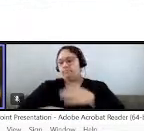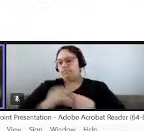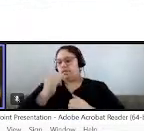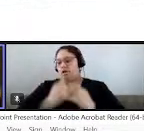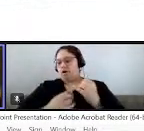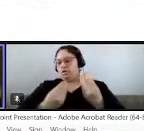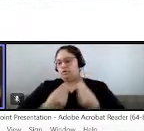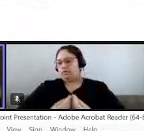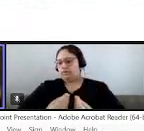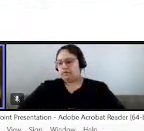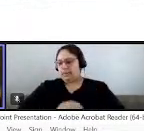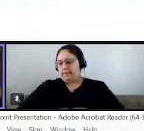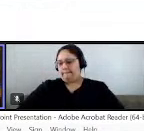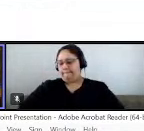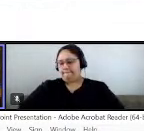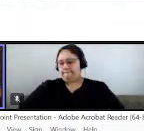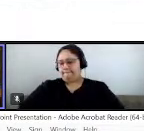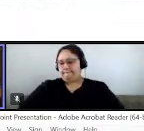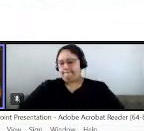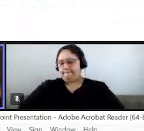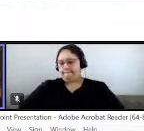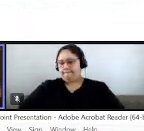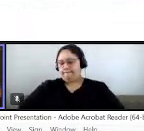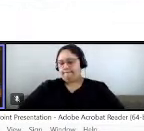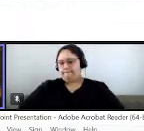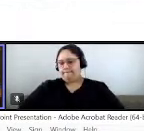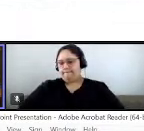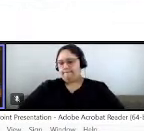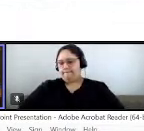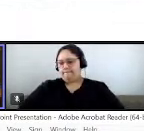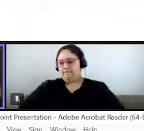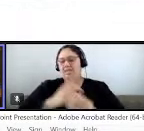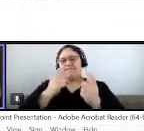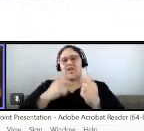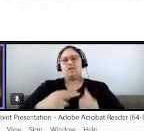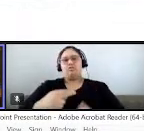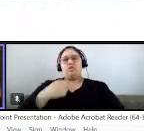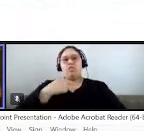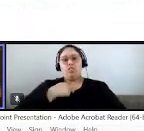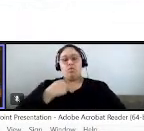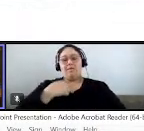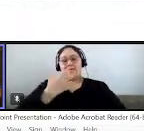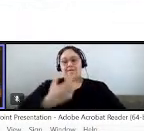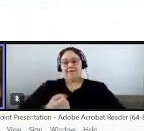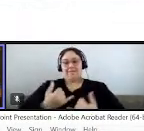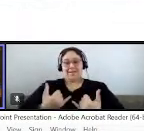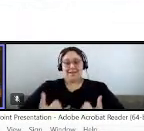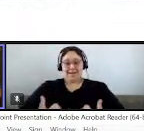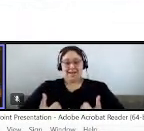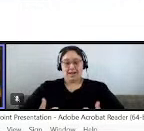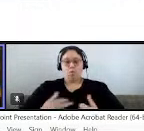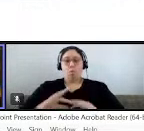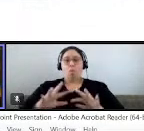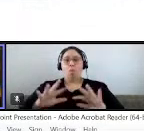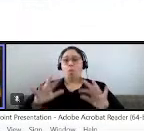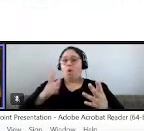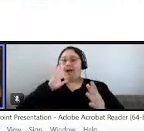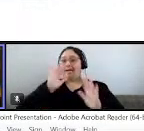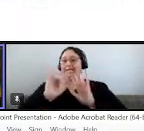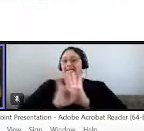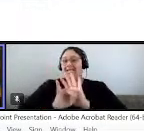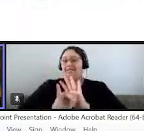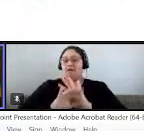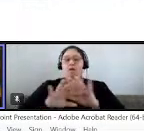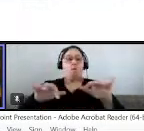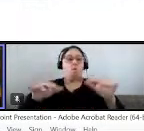be, the difficulties, financial constraints, the difficulties that we are having now, or that have been identified, or